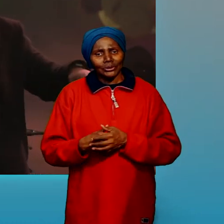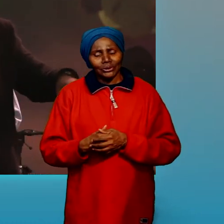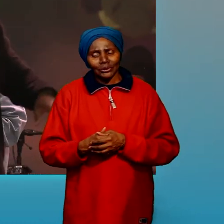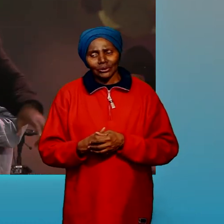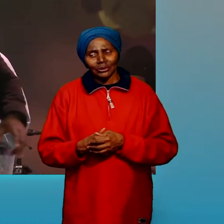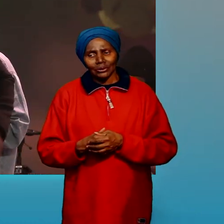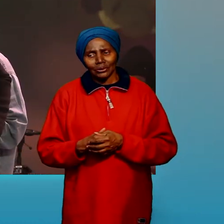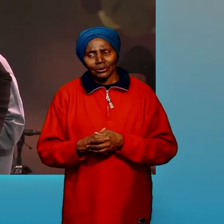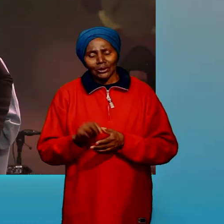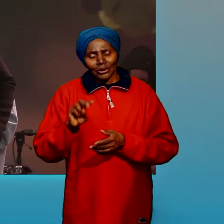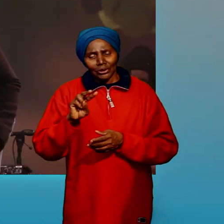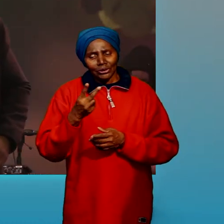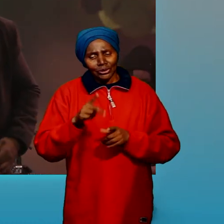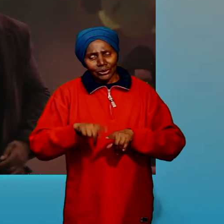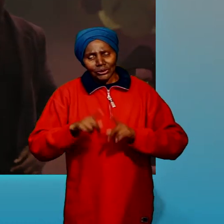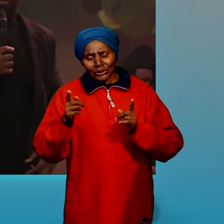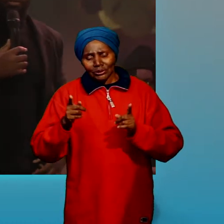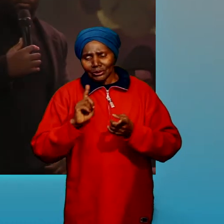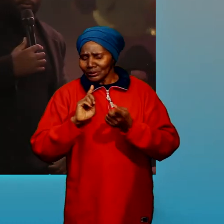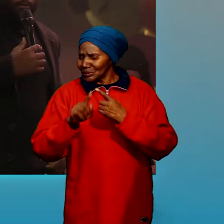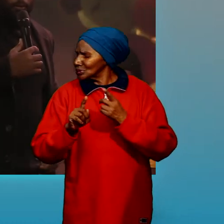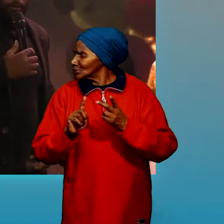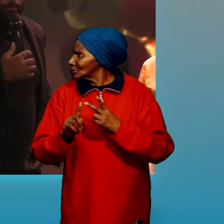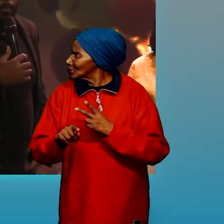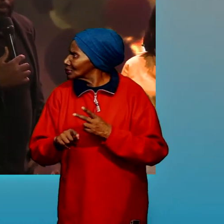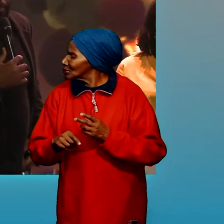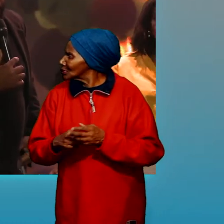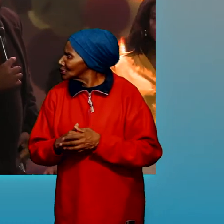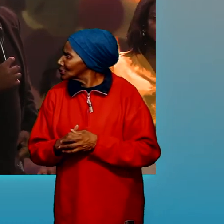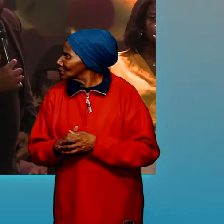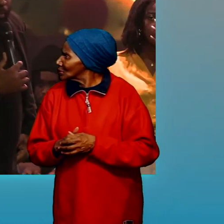There's two people in front in the altar.